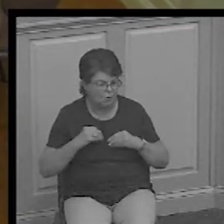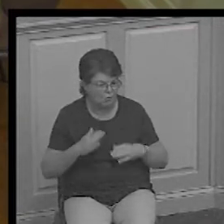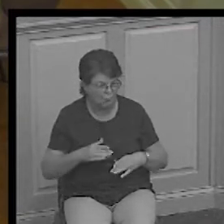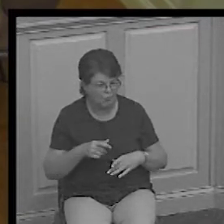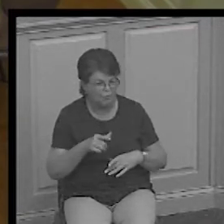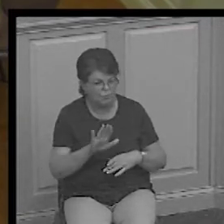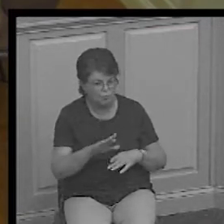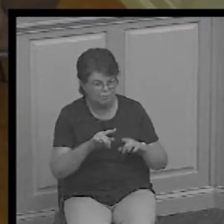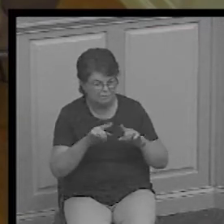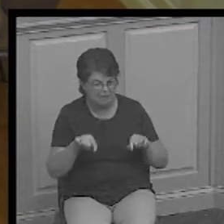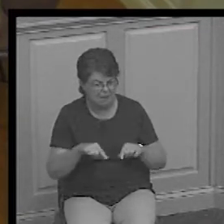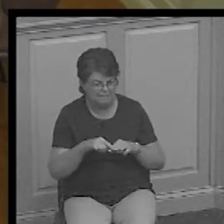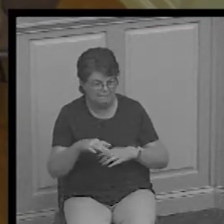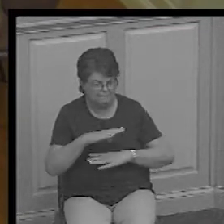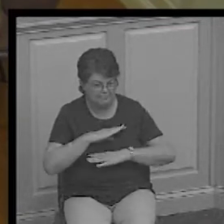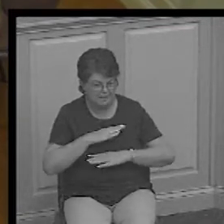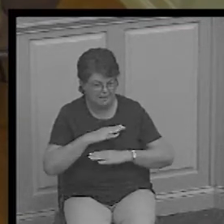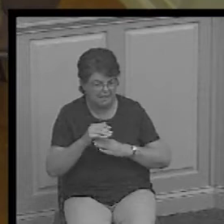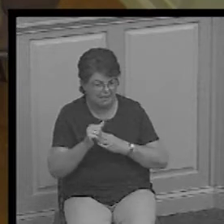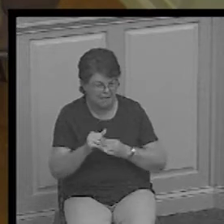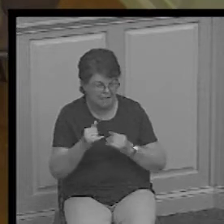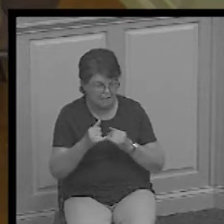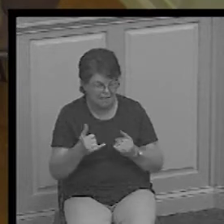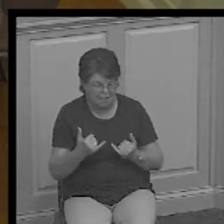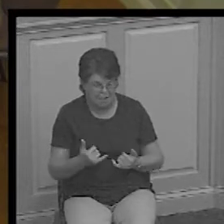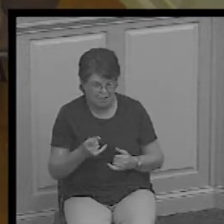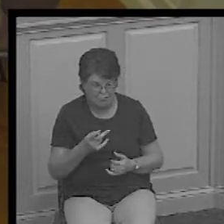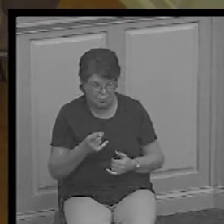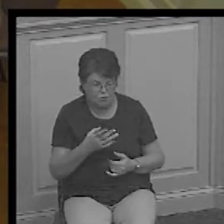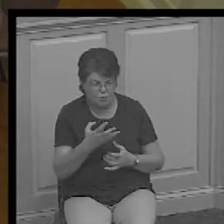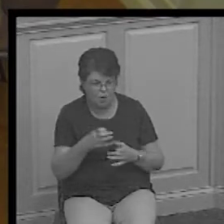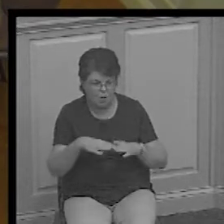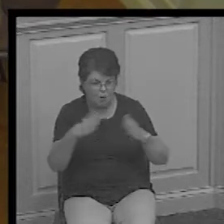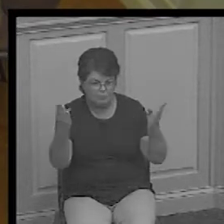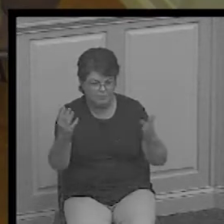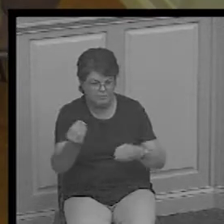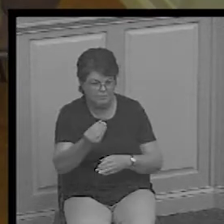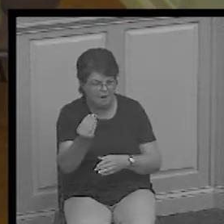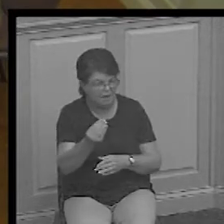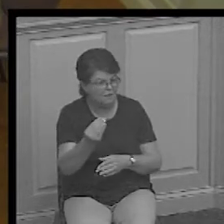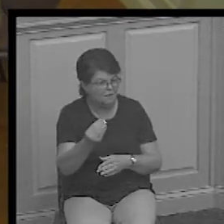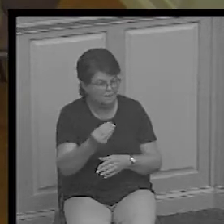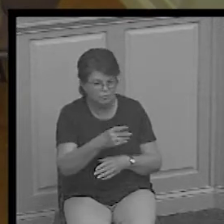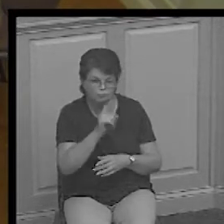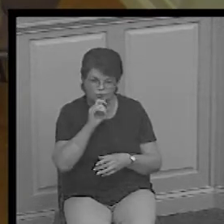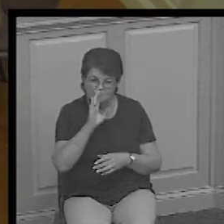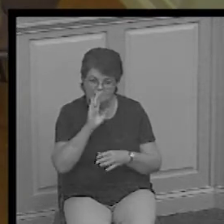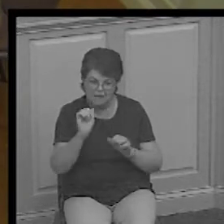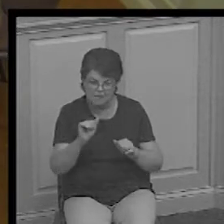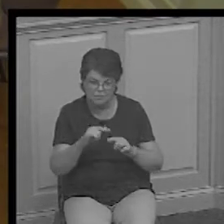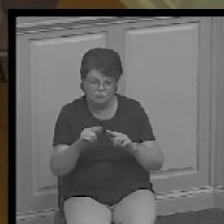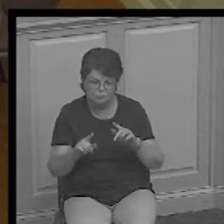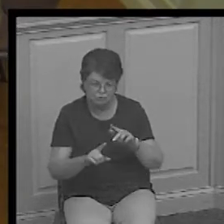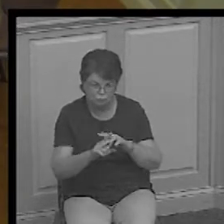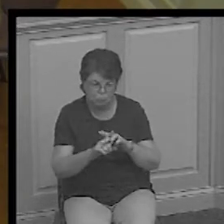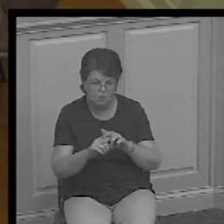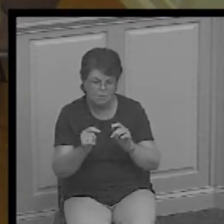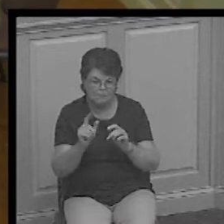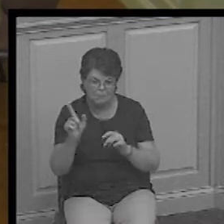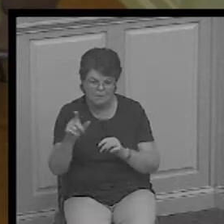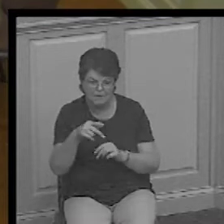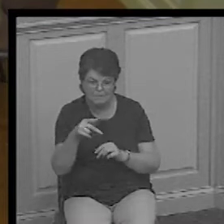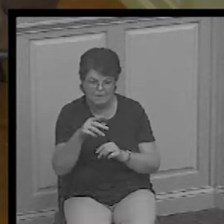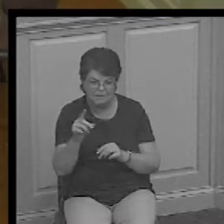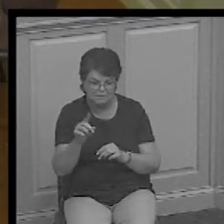the guidelines, and it's Thursday and you want to open Monday, and you should be able to show up at P and Z or